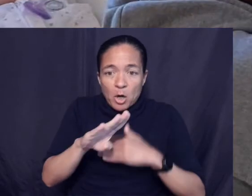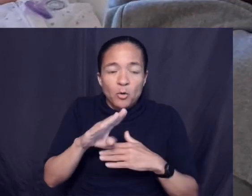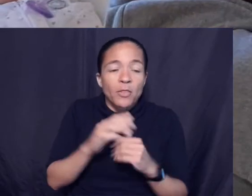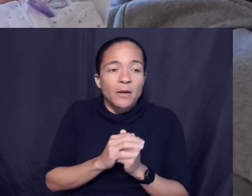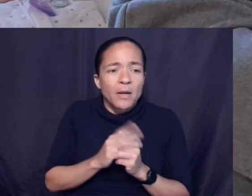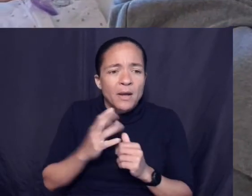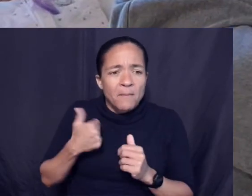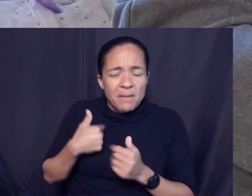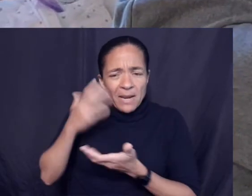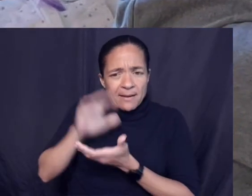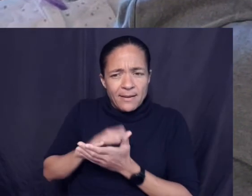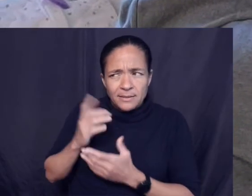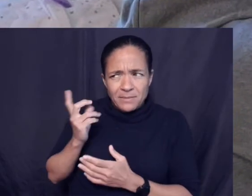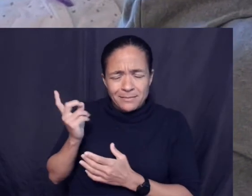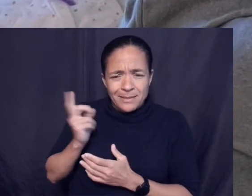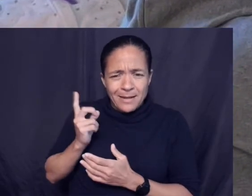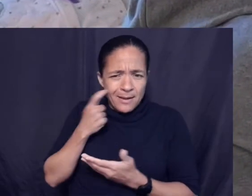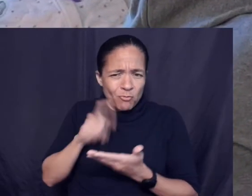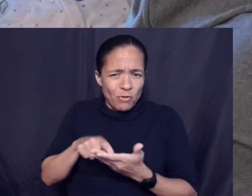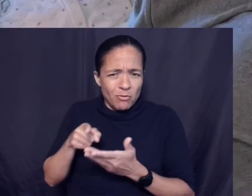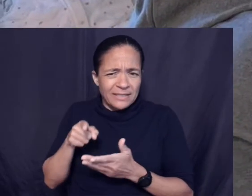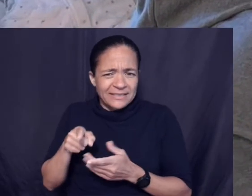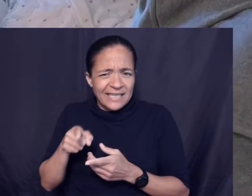related. But pretty quickly, my husband and I